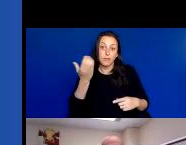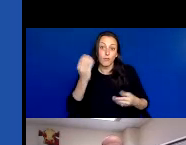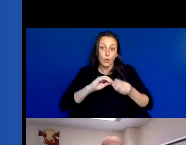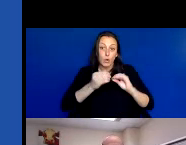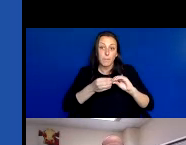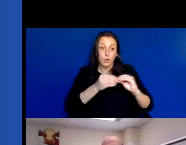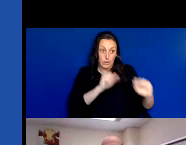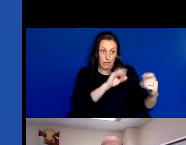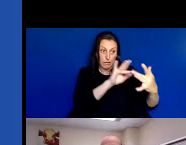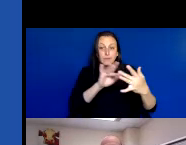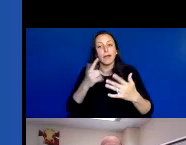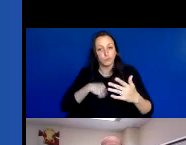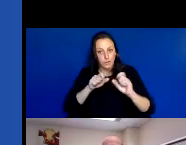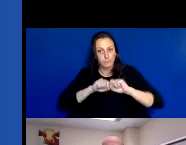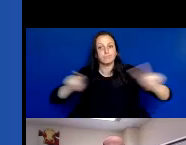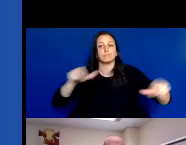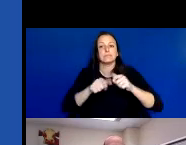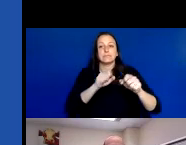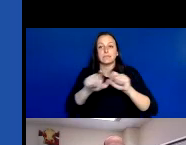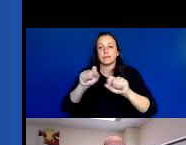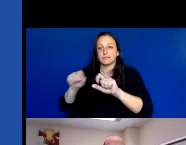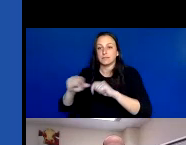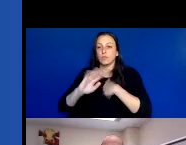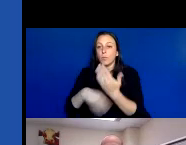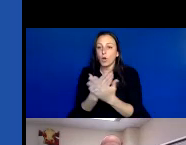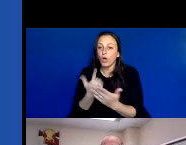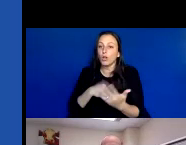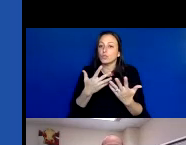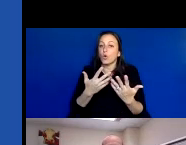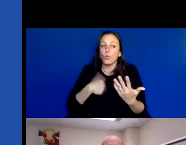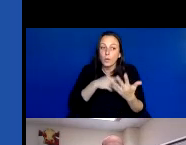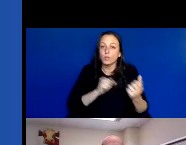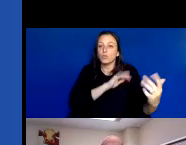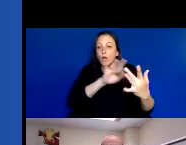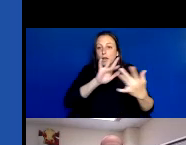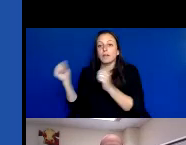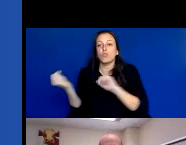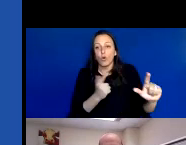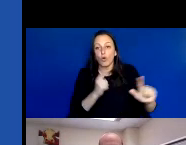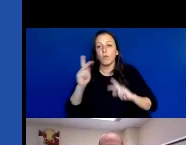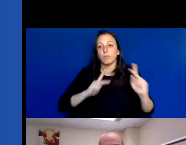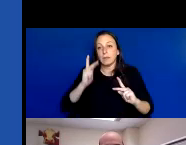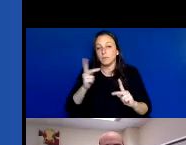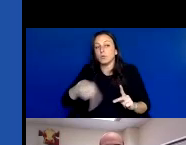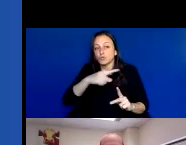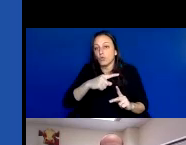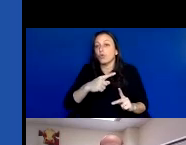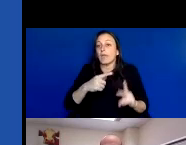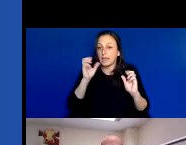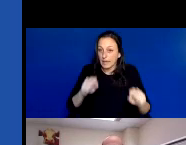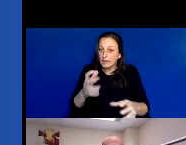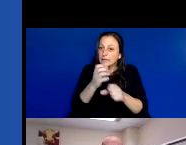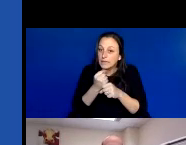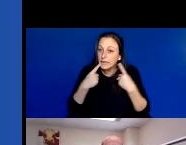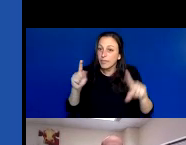reach people in every way possible to ensure that they know where they can get this vaccine and to answer any questions that they have. Next